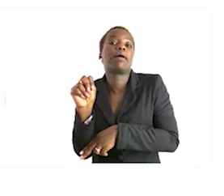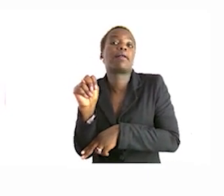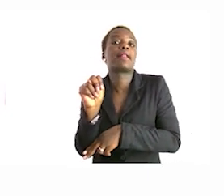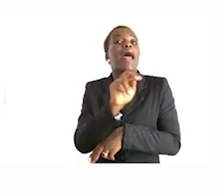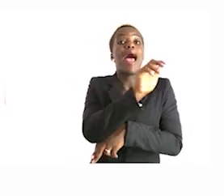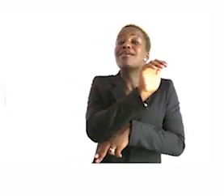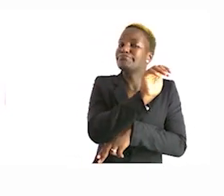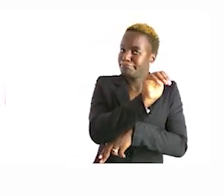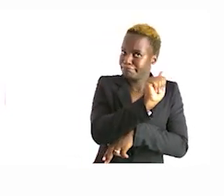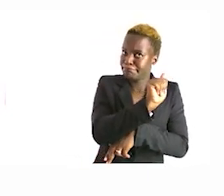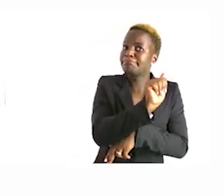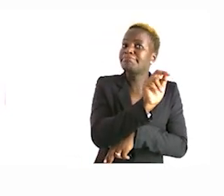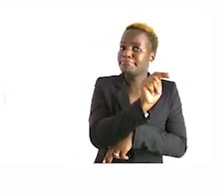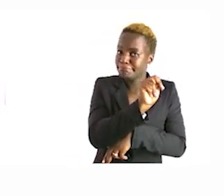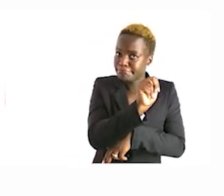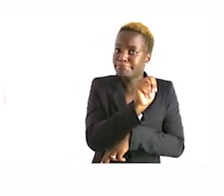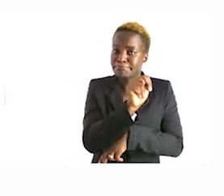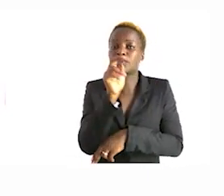an orange.